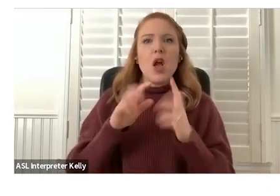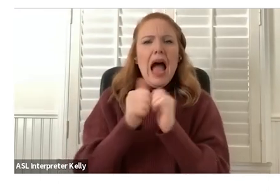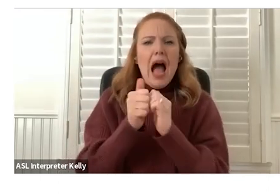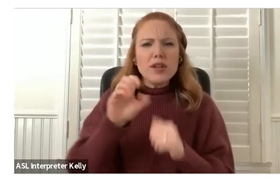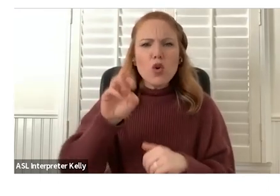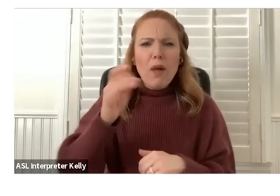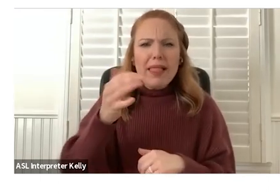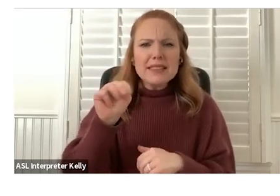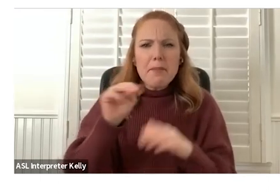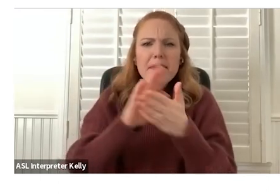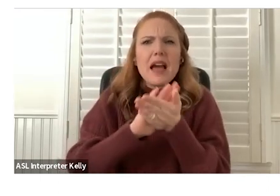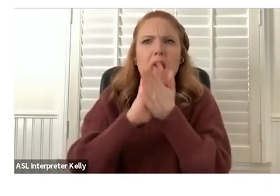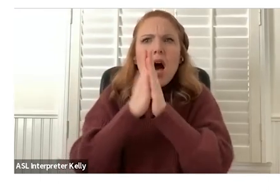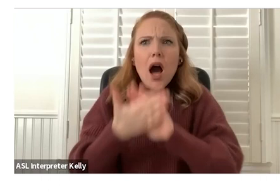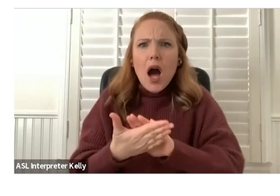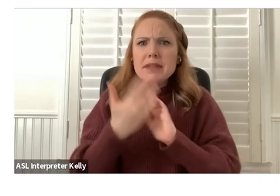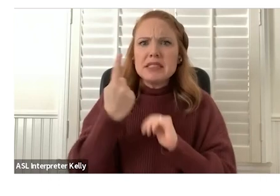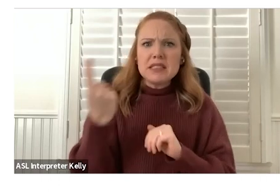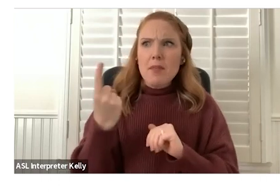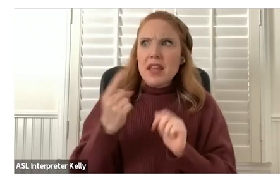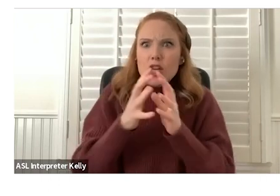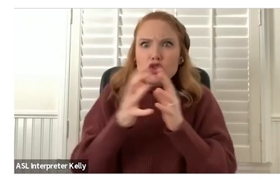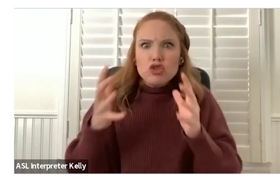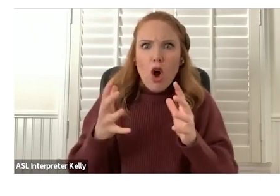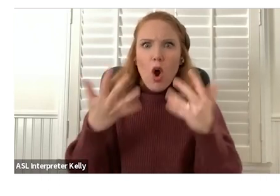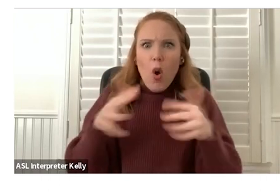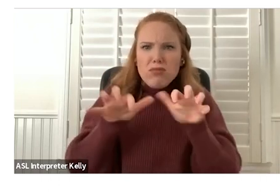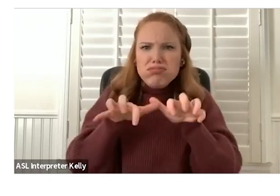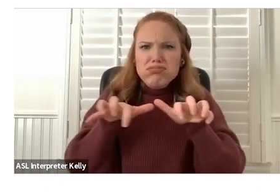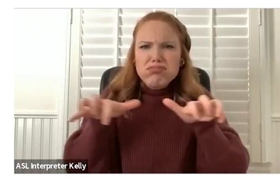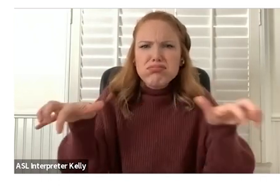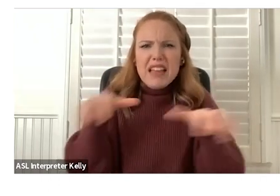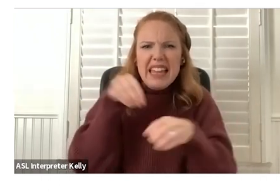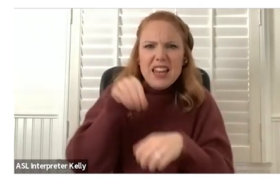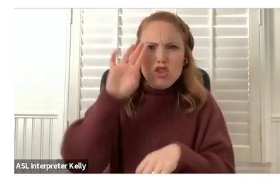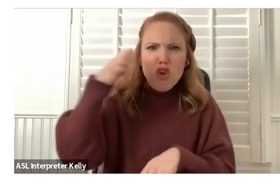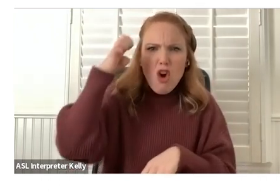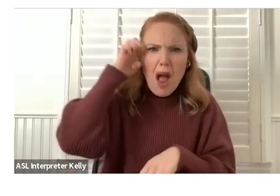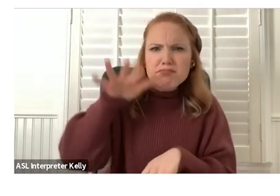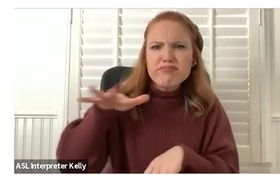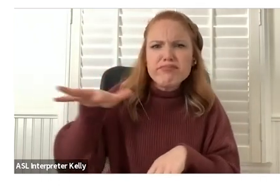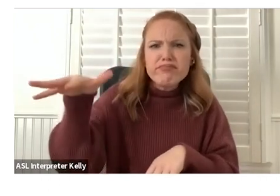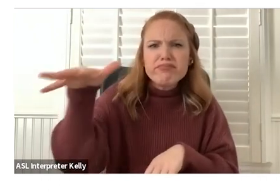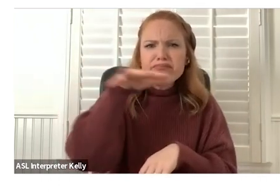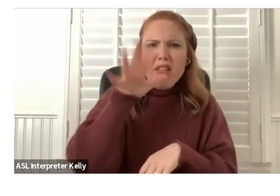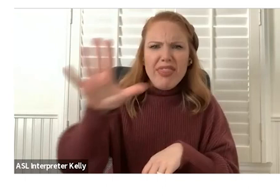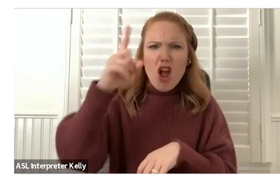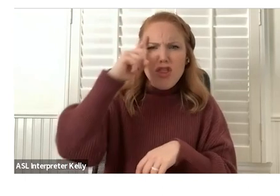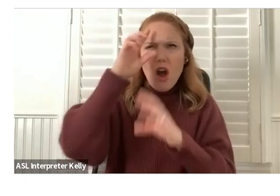This is really beyond just a continental understanding. This is much vaster than that. But for the sake of kind